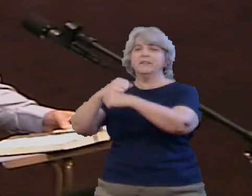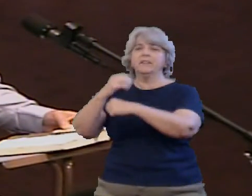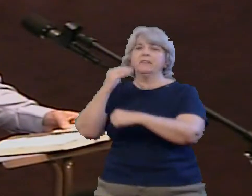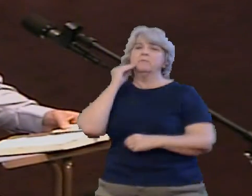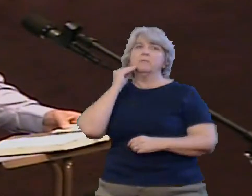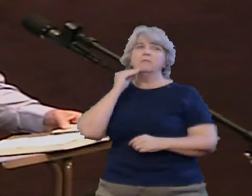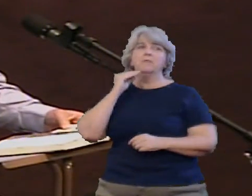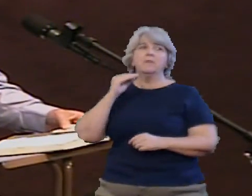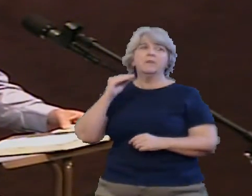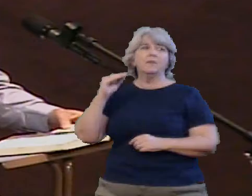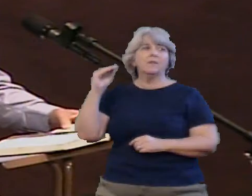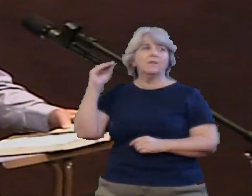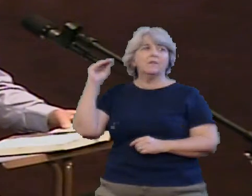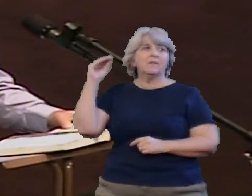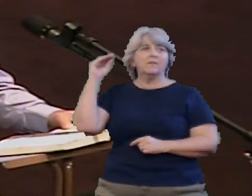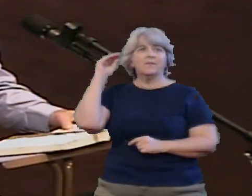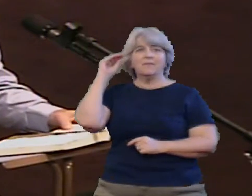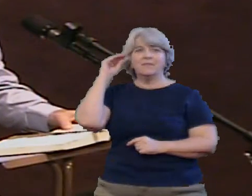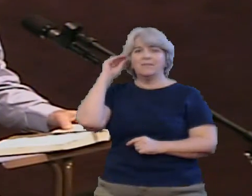sheltering